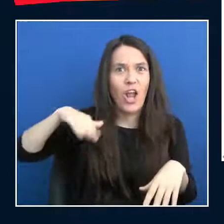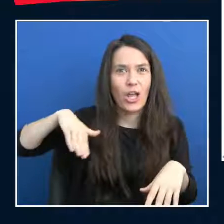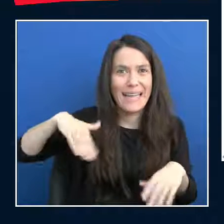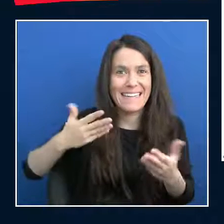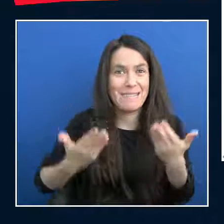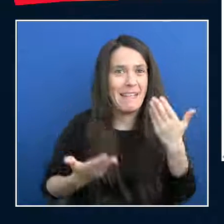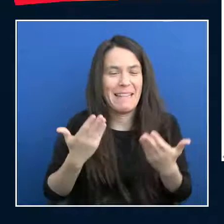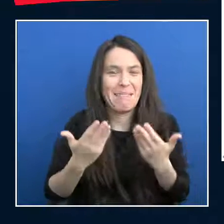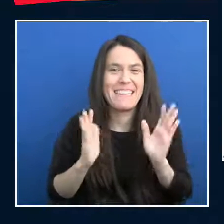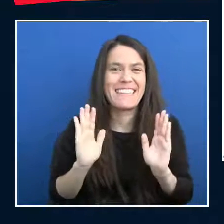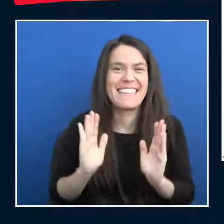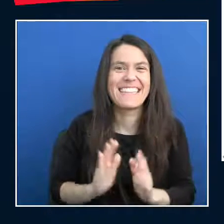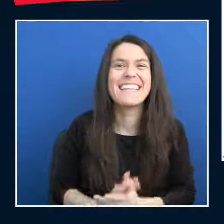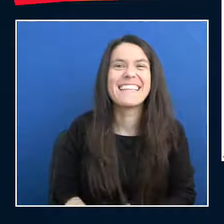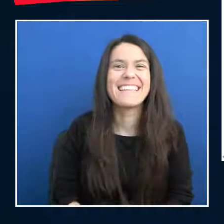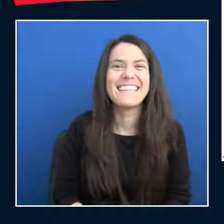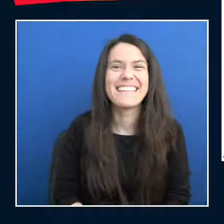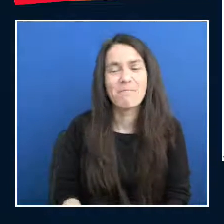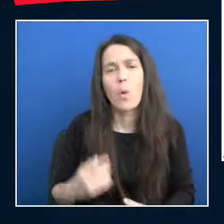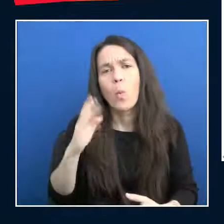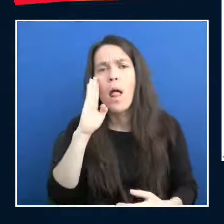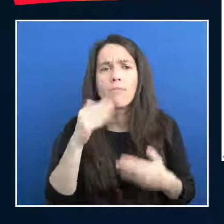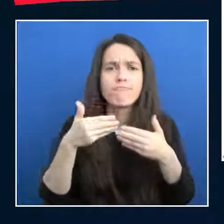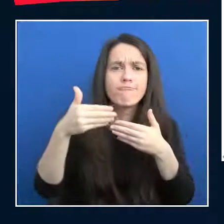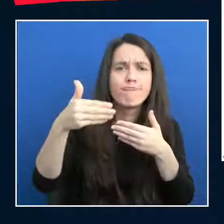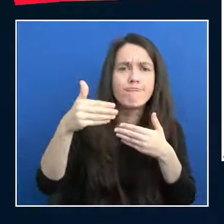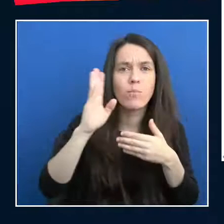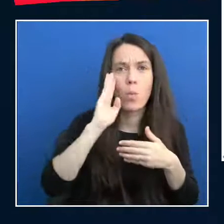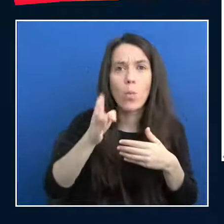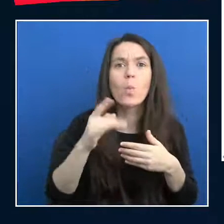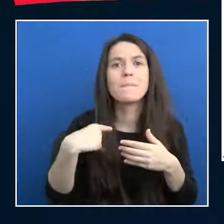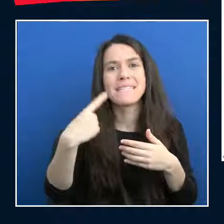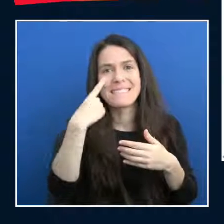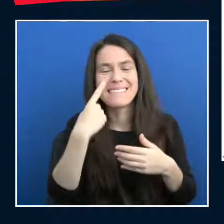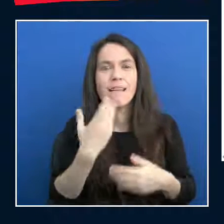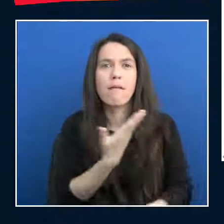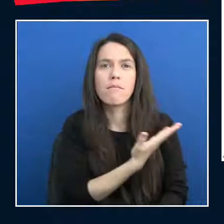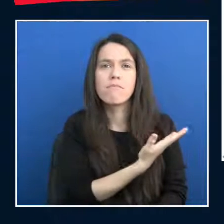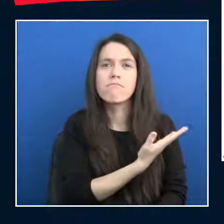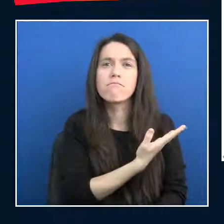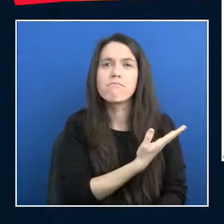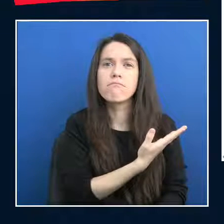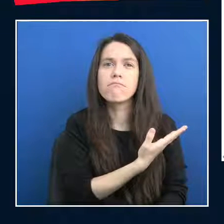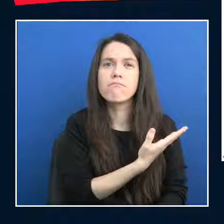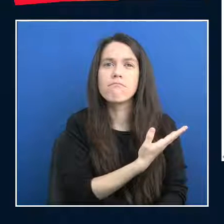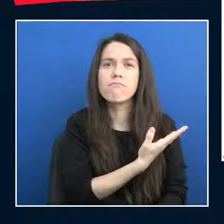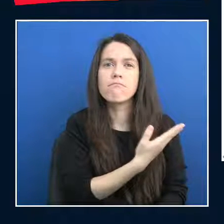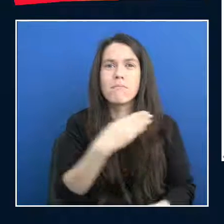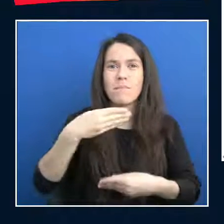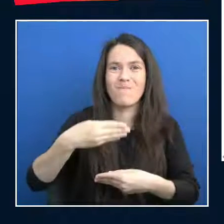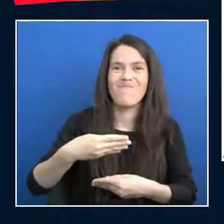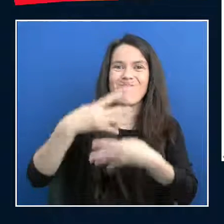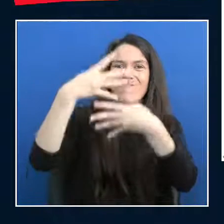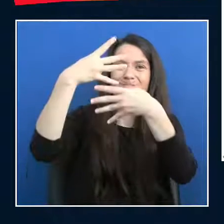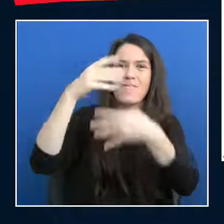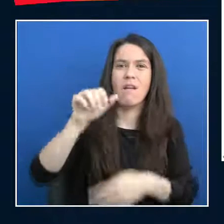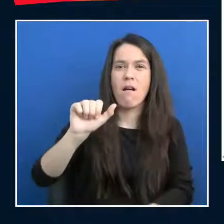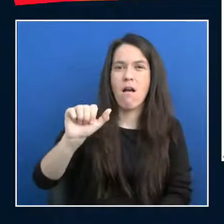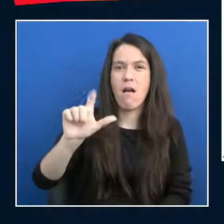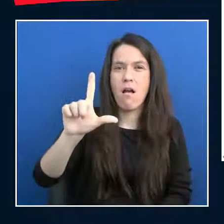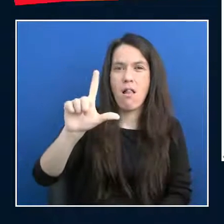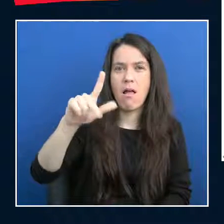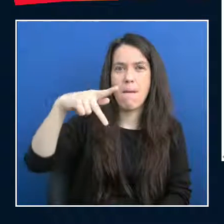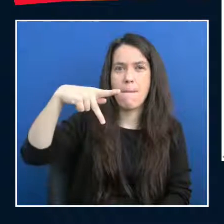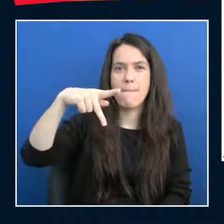but yeah, maybe it will come soon. So, and here you can also see there are like Alpine versions and Slim versions for instance,